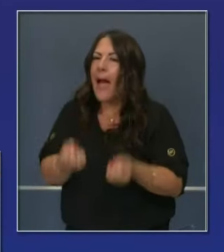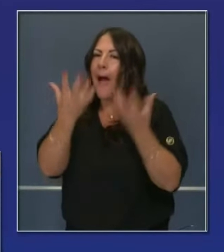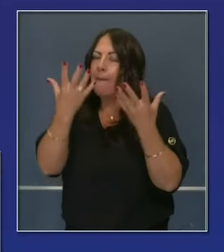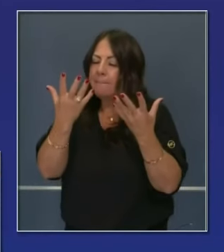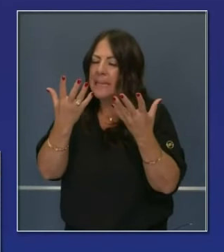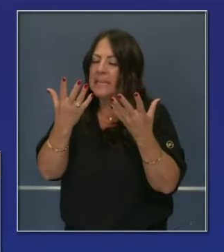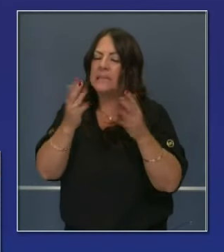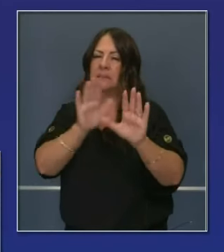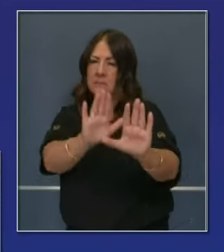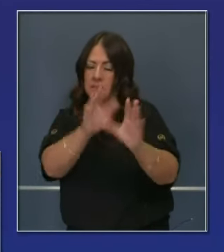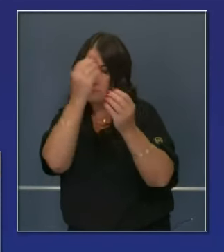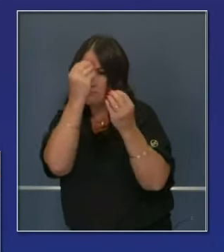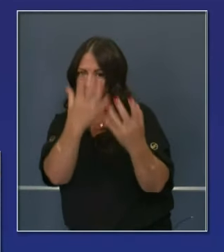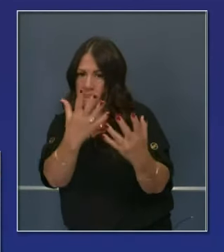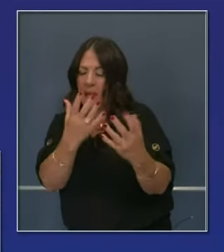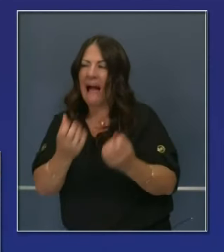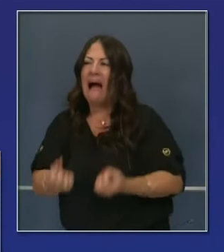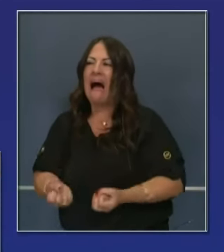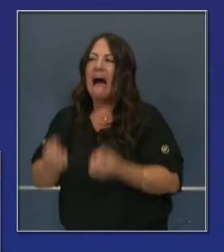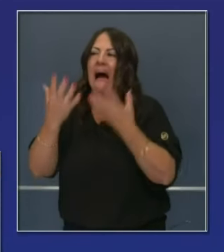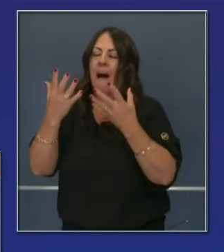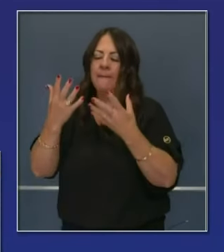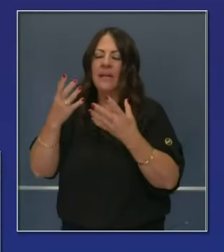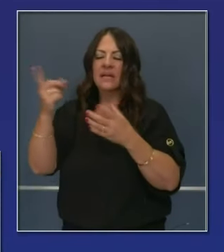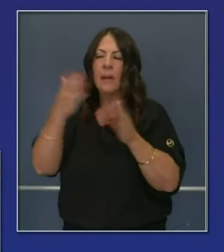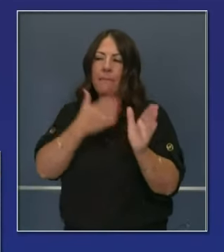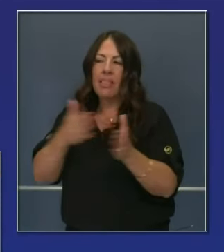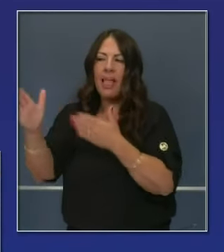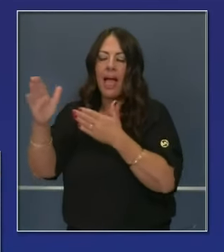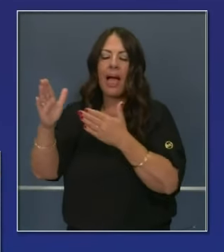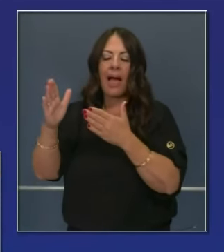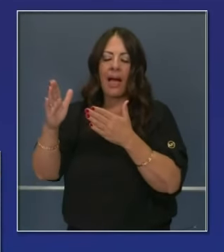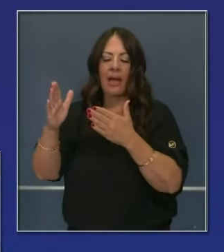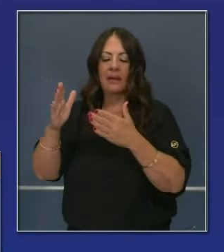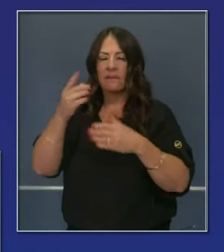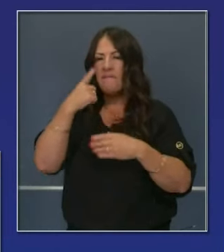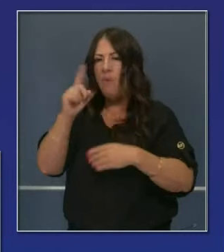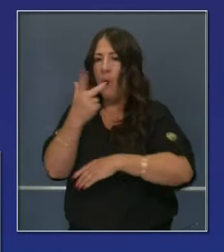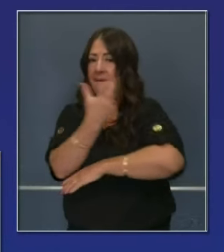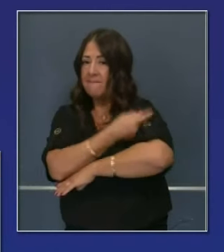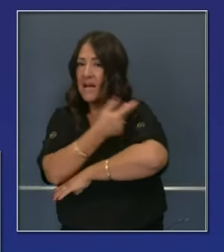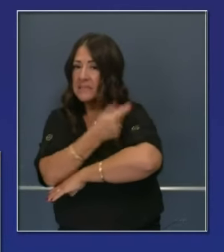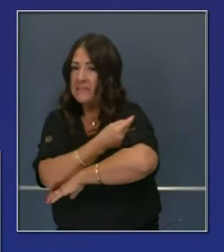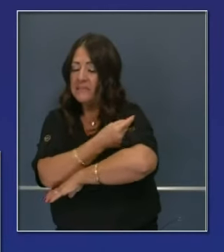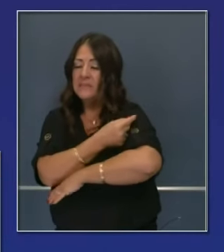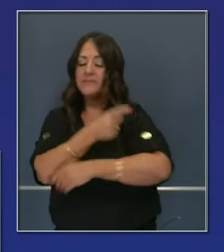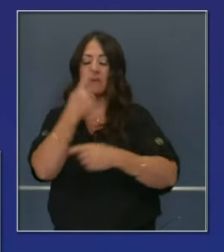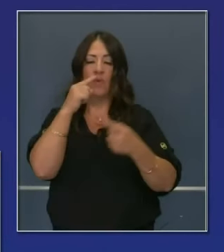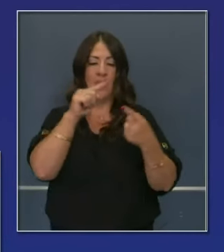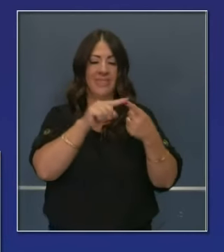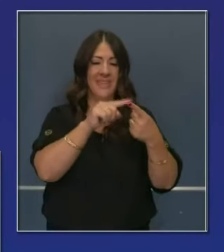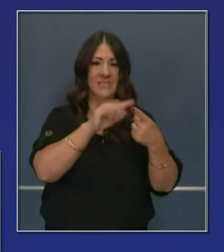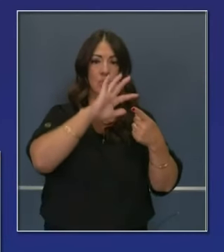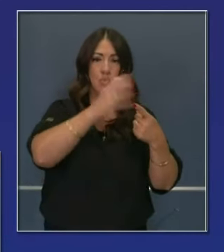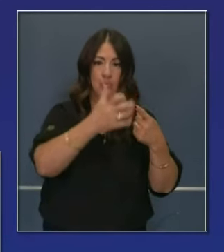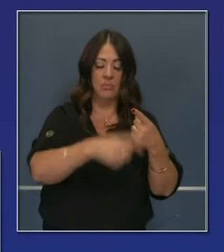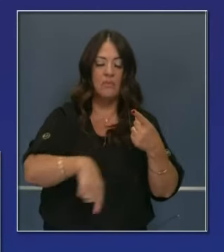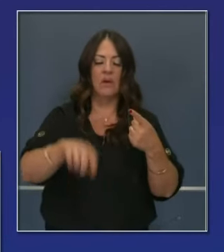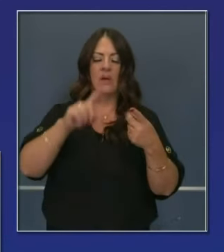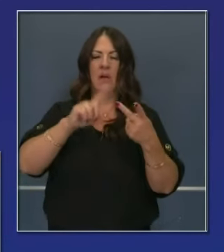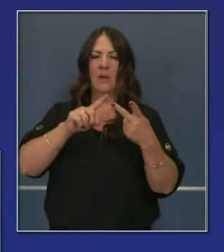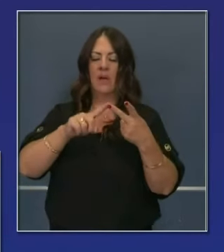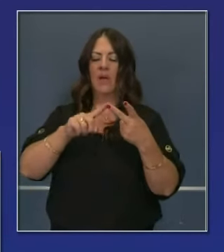in perspective, the high end estimate for planning purposes for vaccination A, vaccination B,